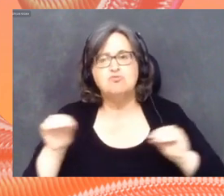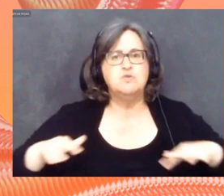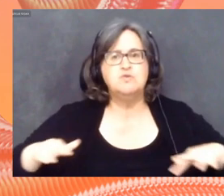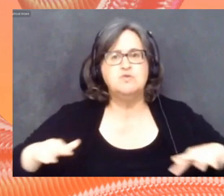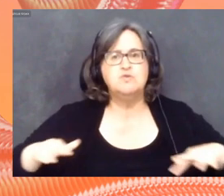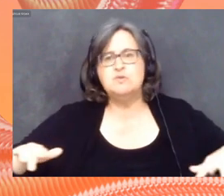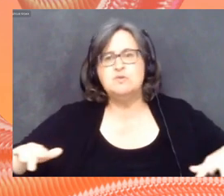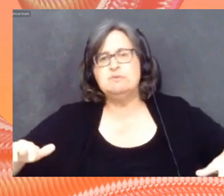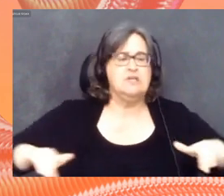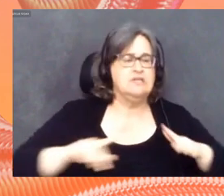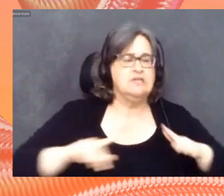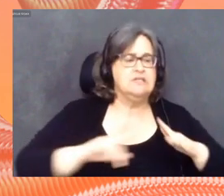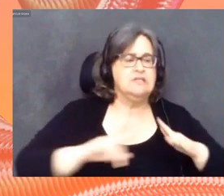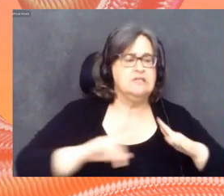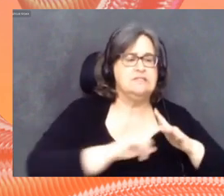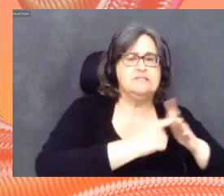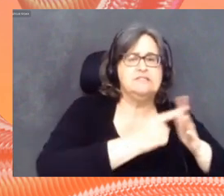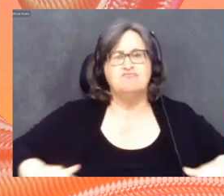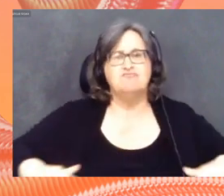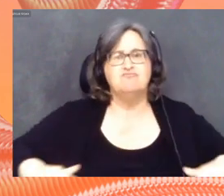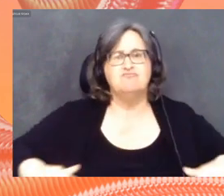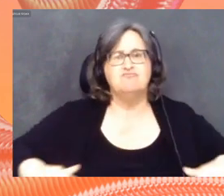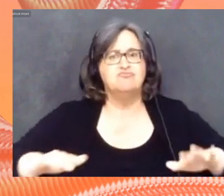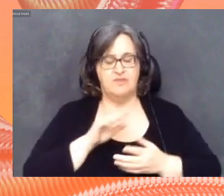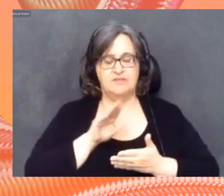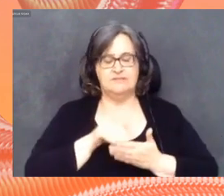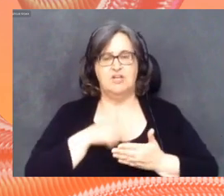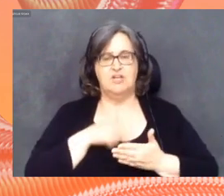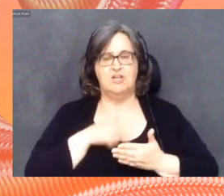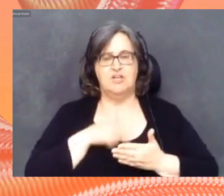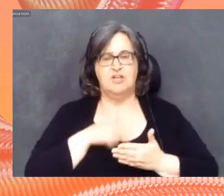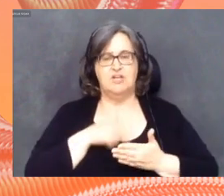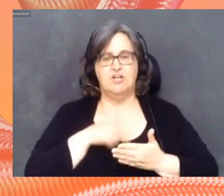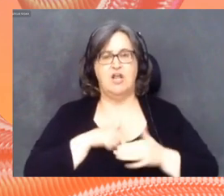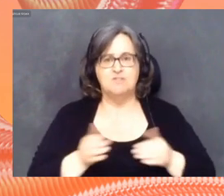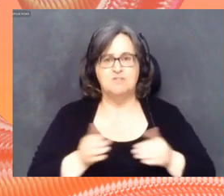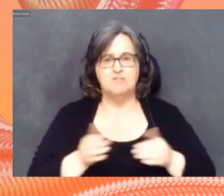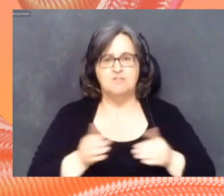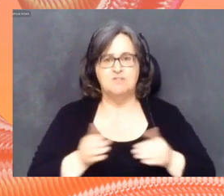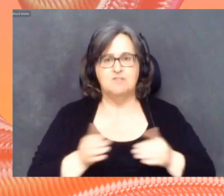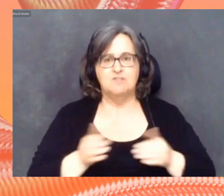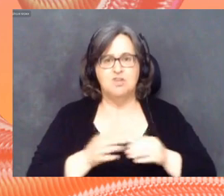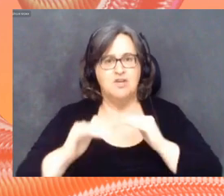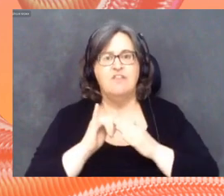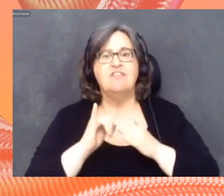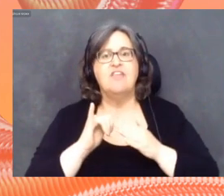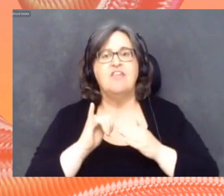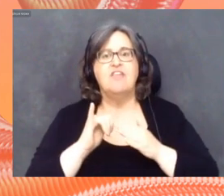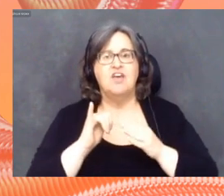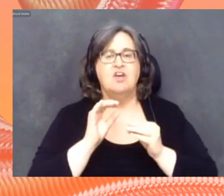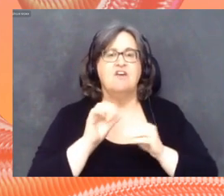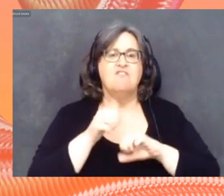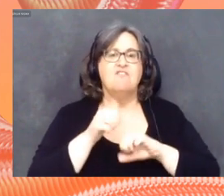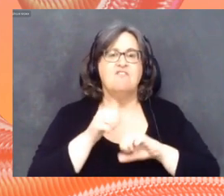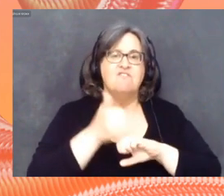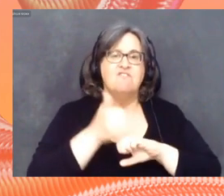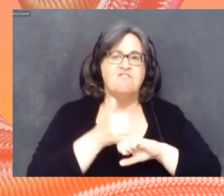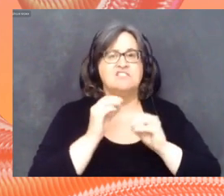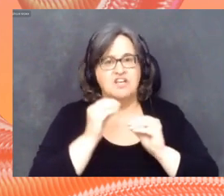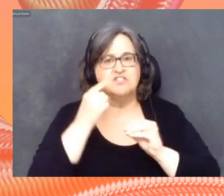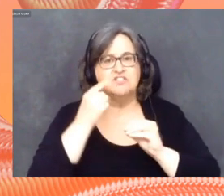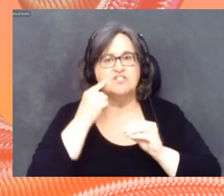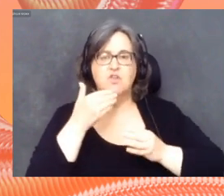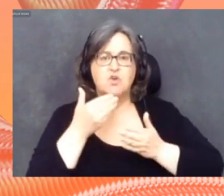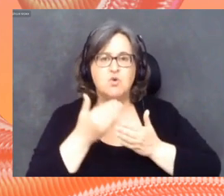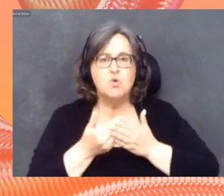starts and stops and does all the stuff, but I'll be here. And right. So that's the fixed part of us are good for the like,